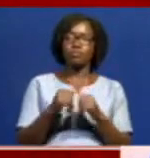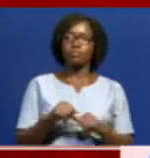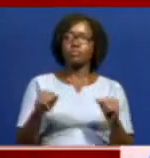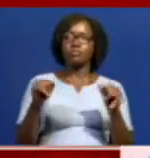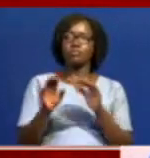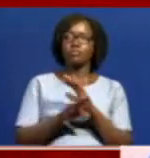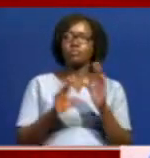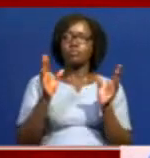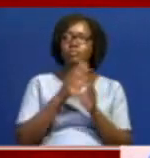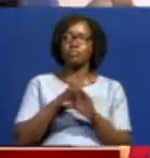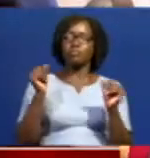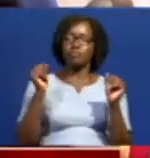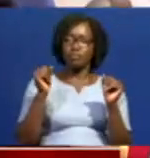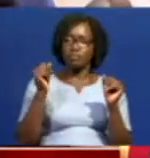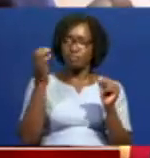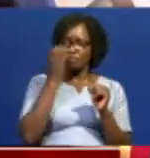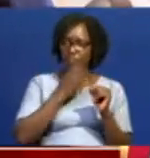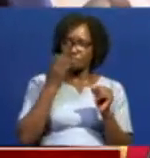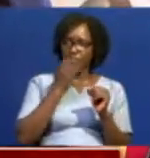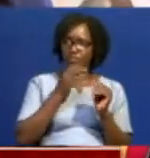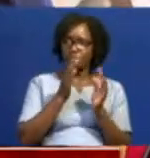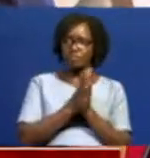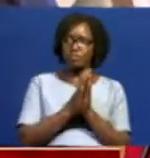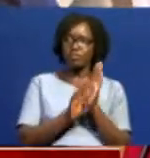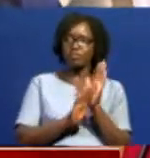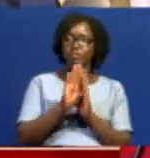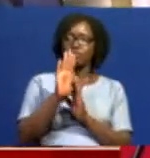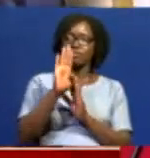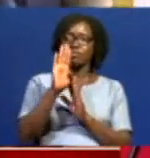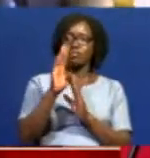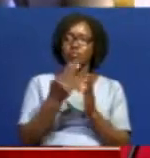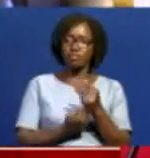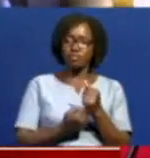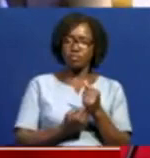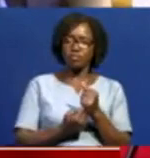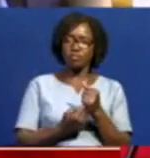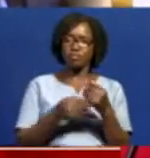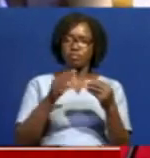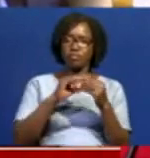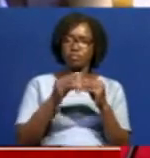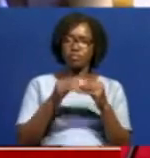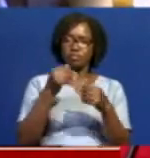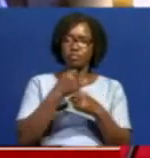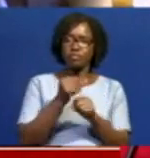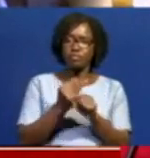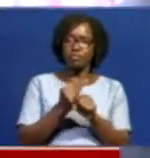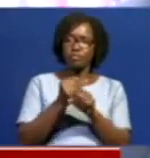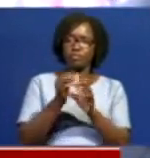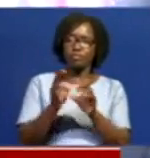Deputy President Rigathi Gachagua and Development Partners, which was formed to coordinate the